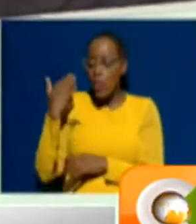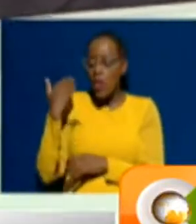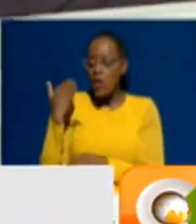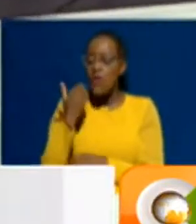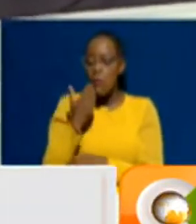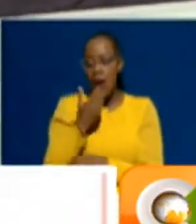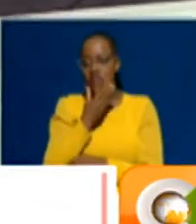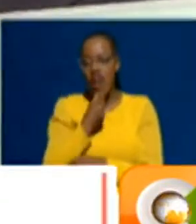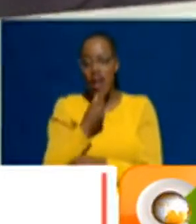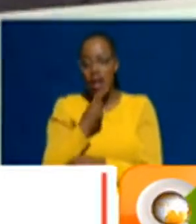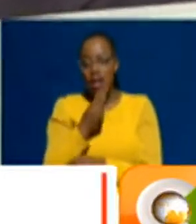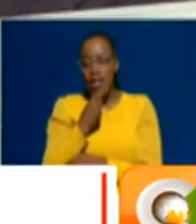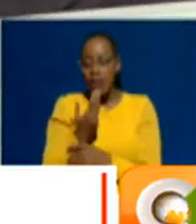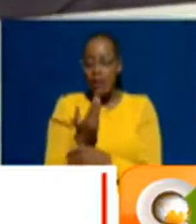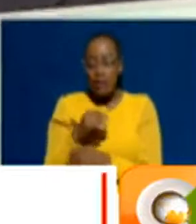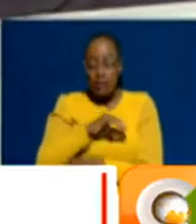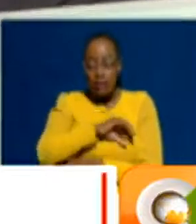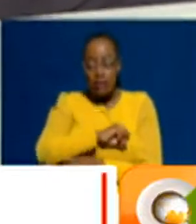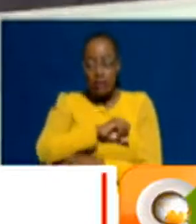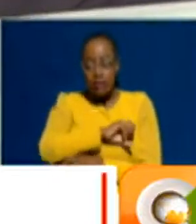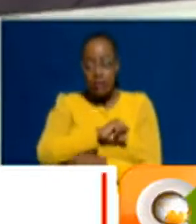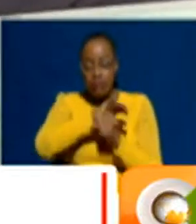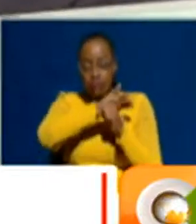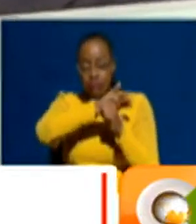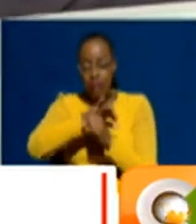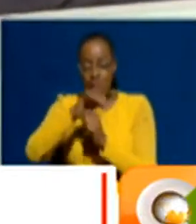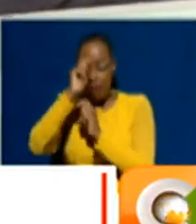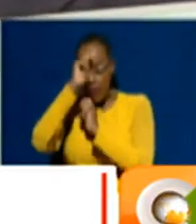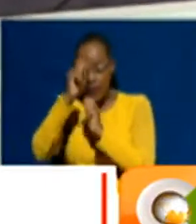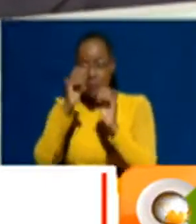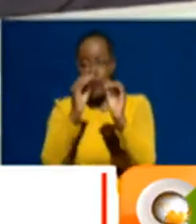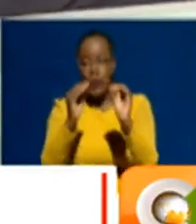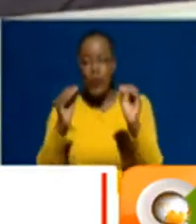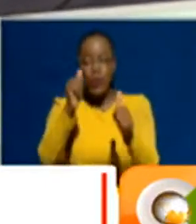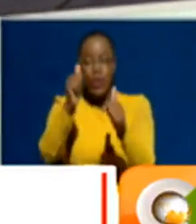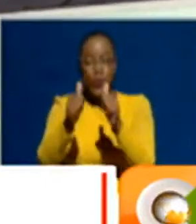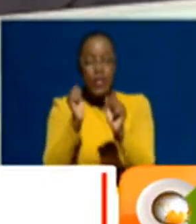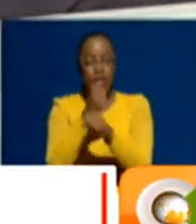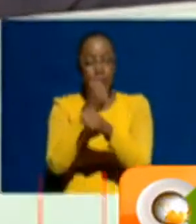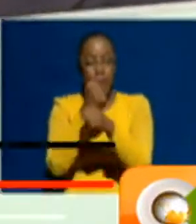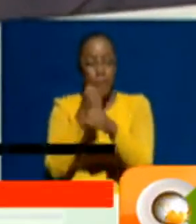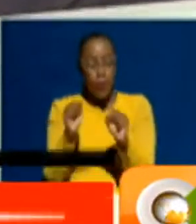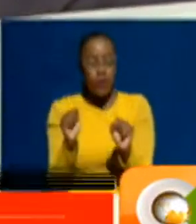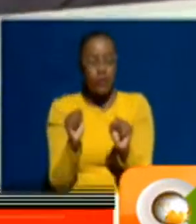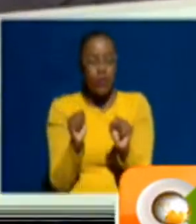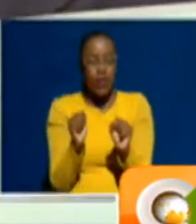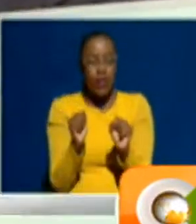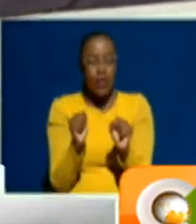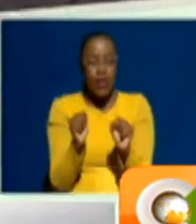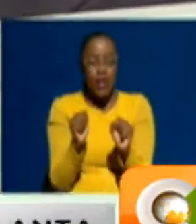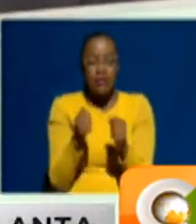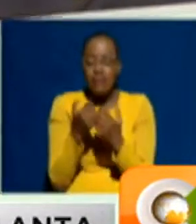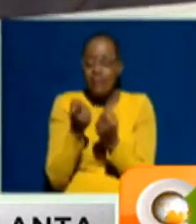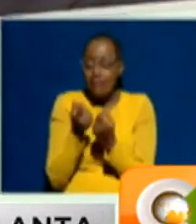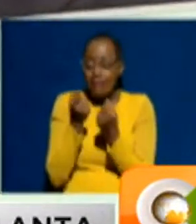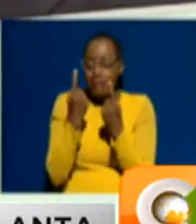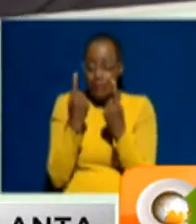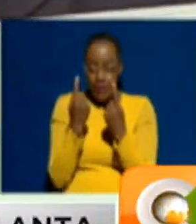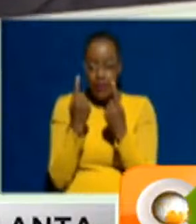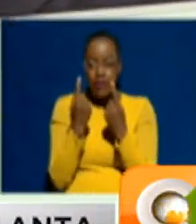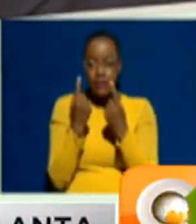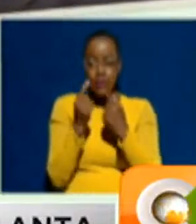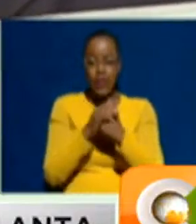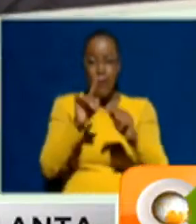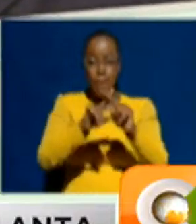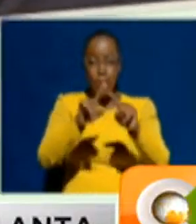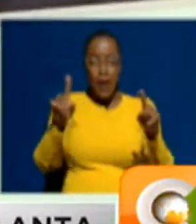endured cruelties and indignities that we cannot begin to comprehend.